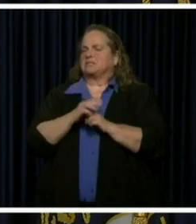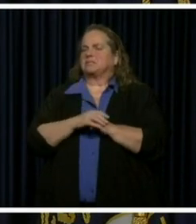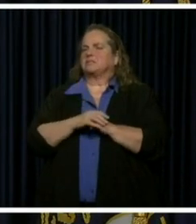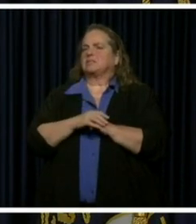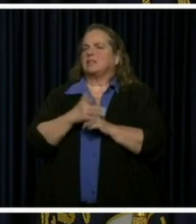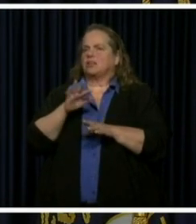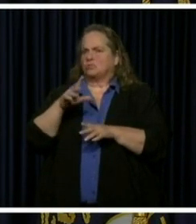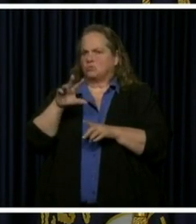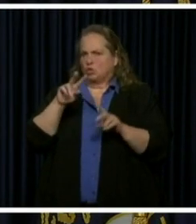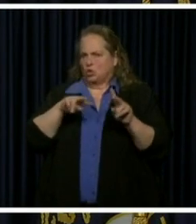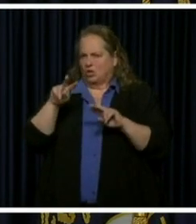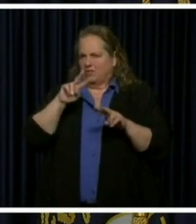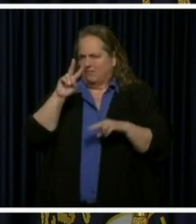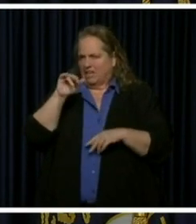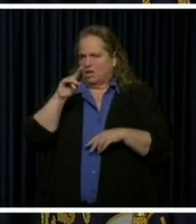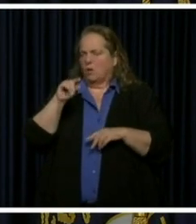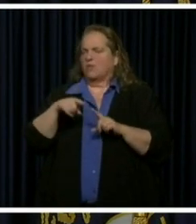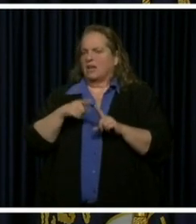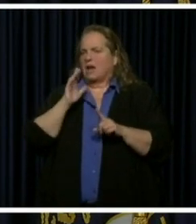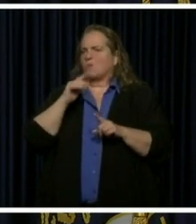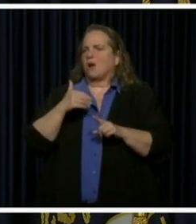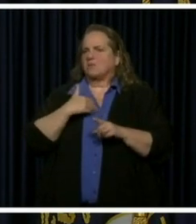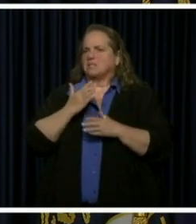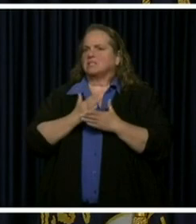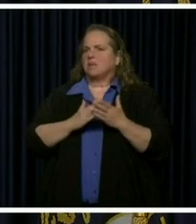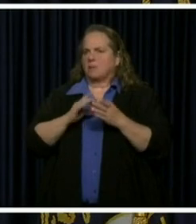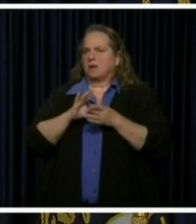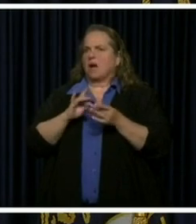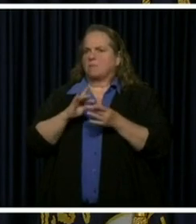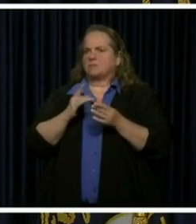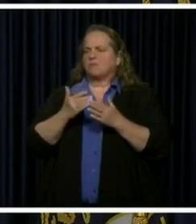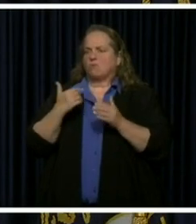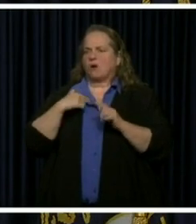I'll let you take a look at that, and then I'll have some concluding comments before